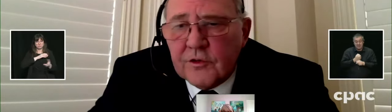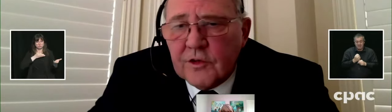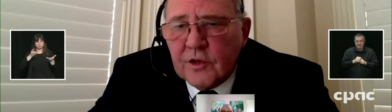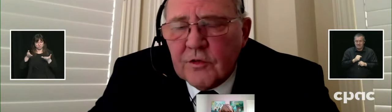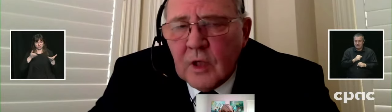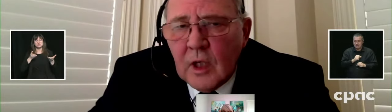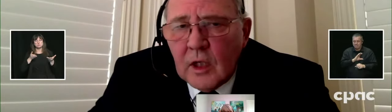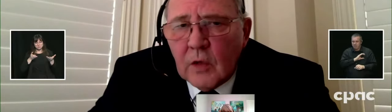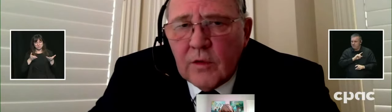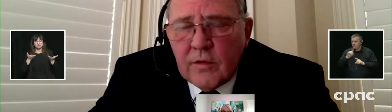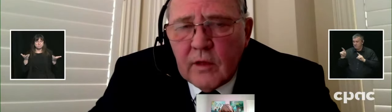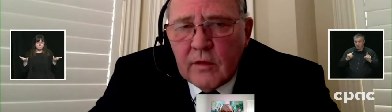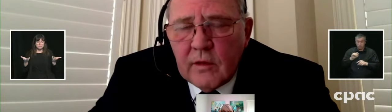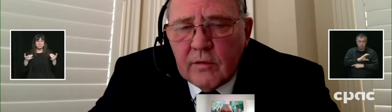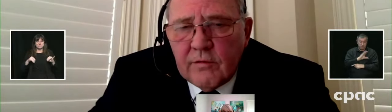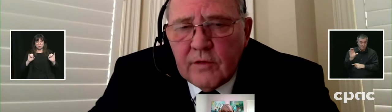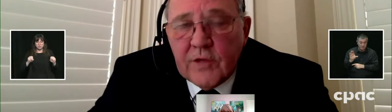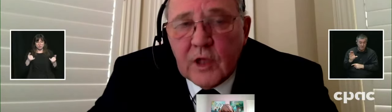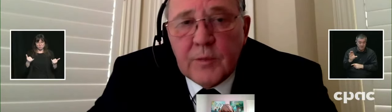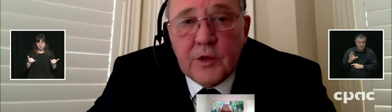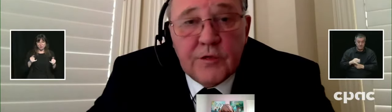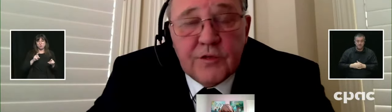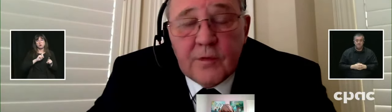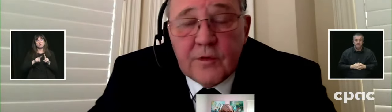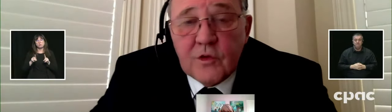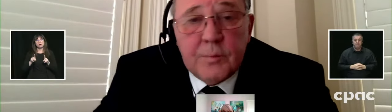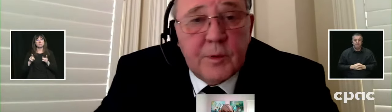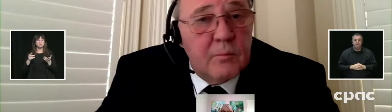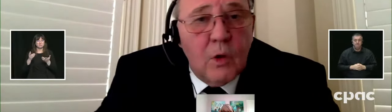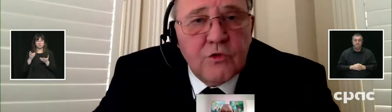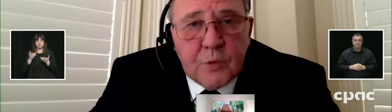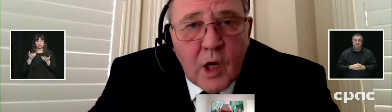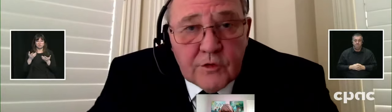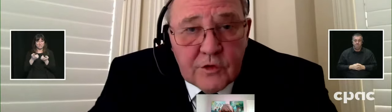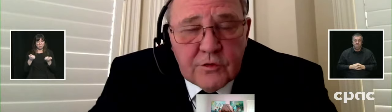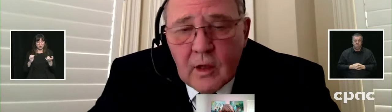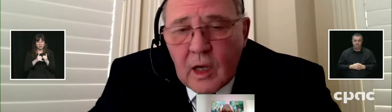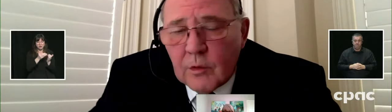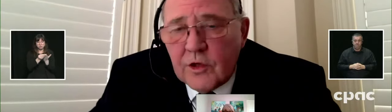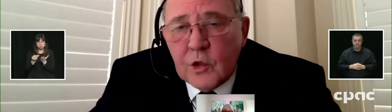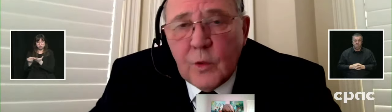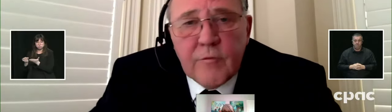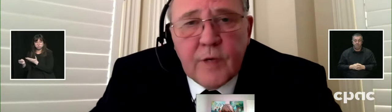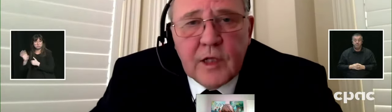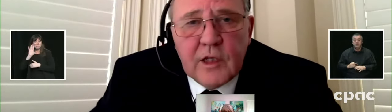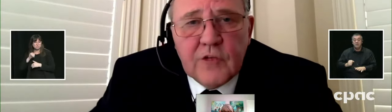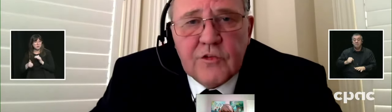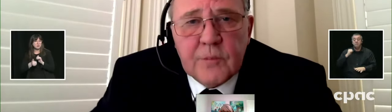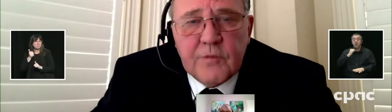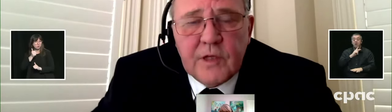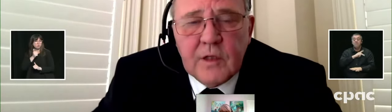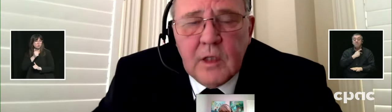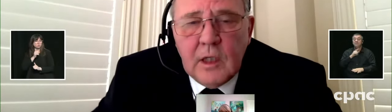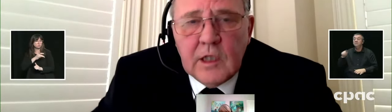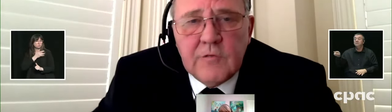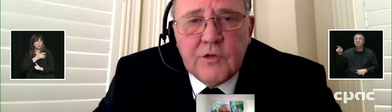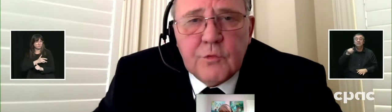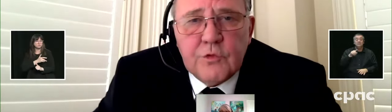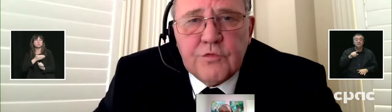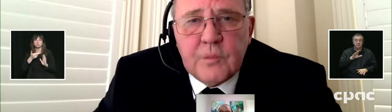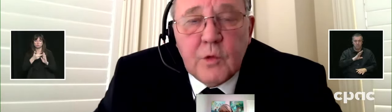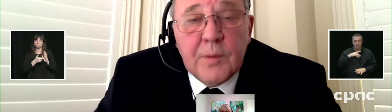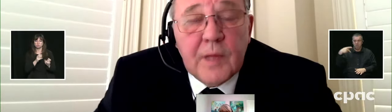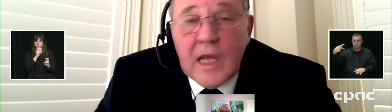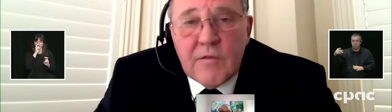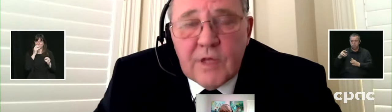does exist. You know, the availability of some of this equipment, most provinces, I will tell you, have regulations that prevent individuals